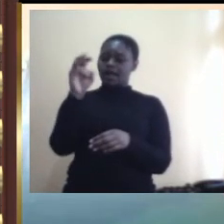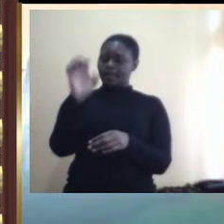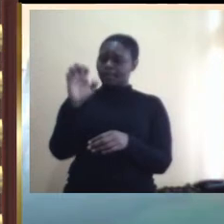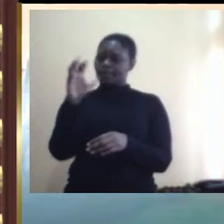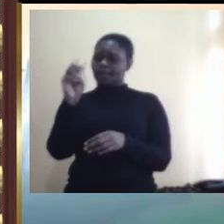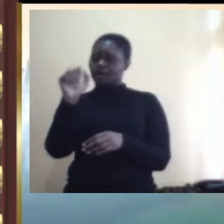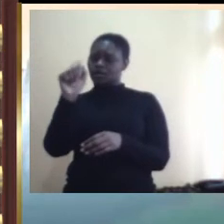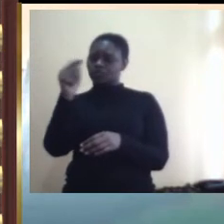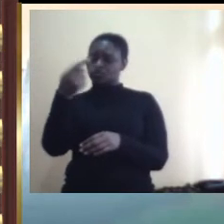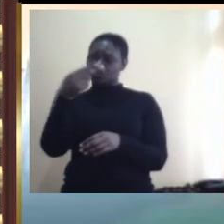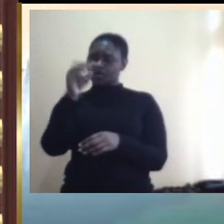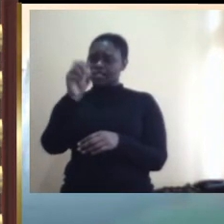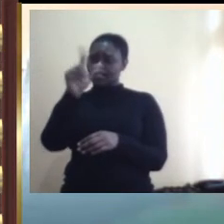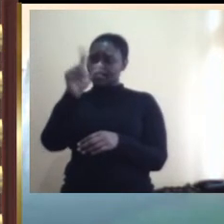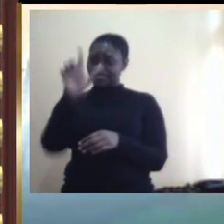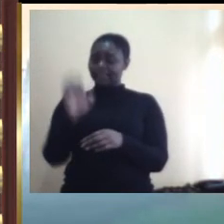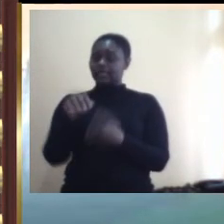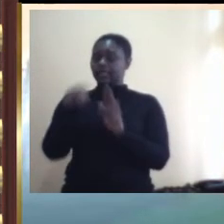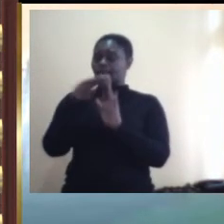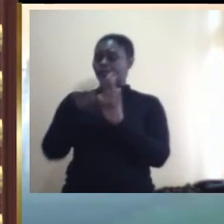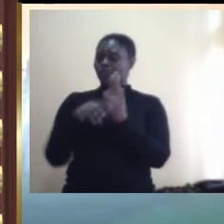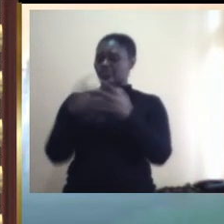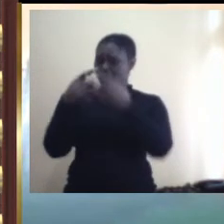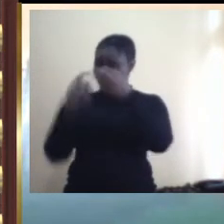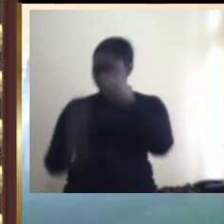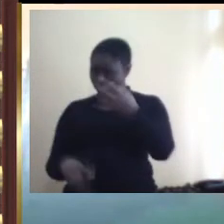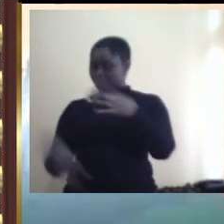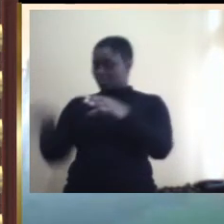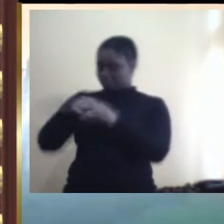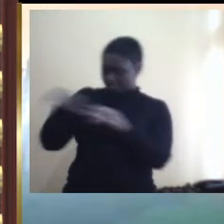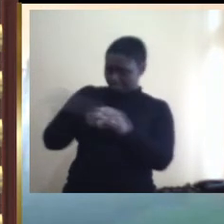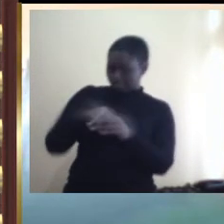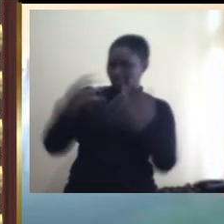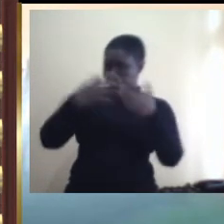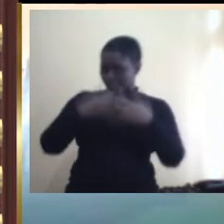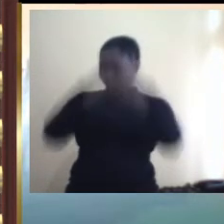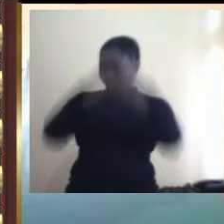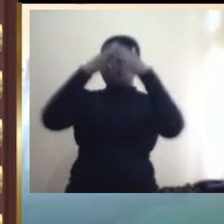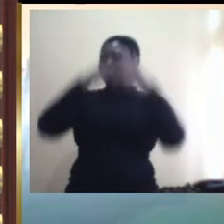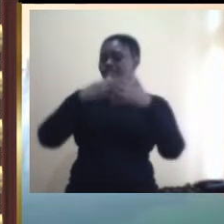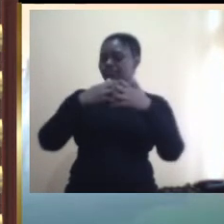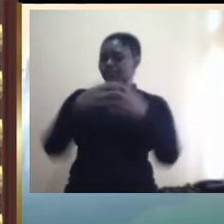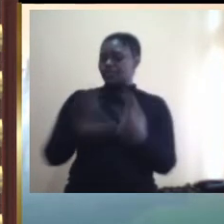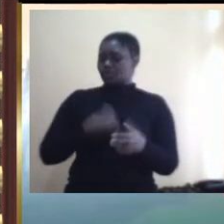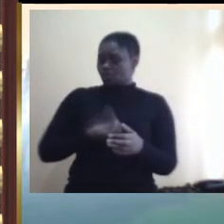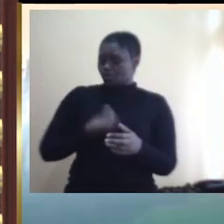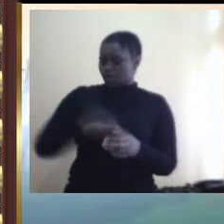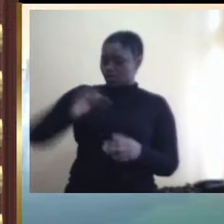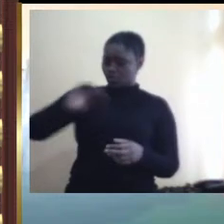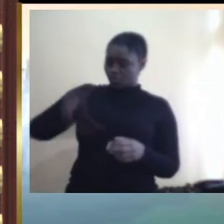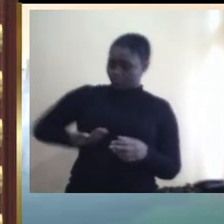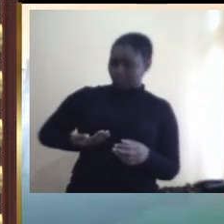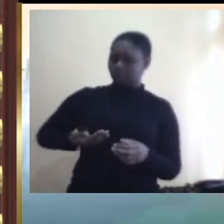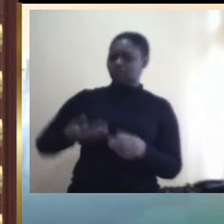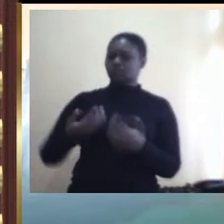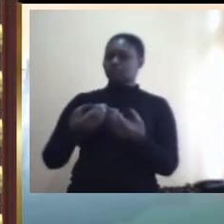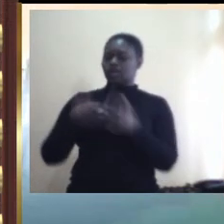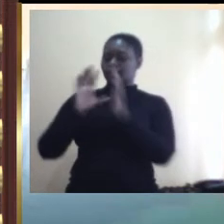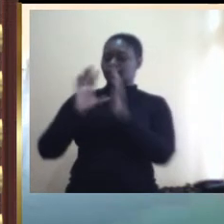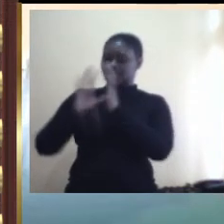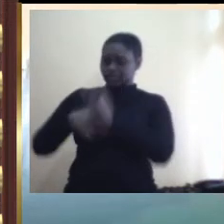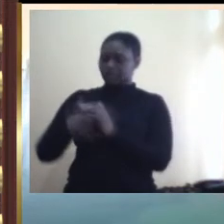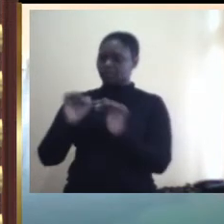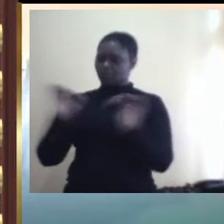Usamila program, which will include the establishment of Directorate of Youth, Women and Disabled People